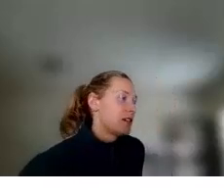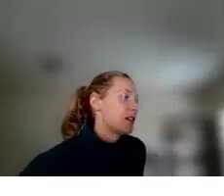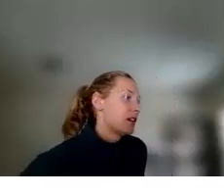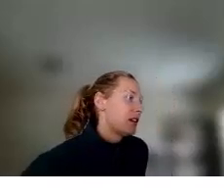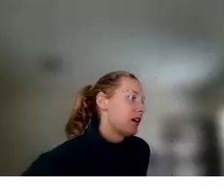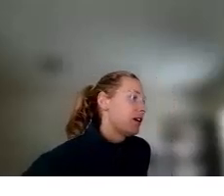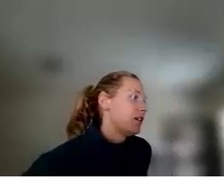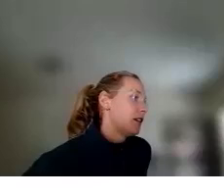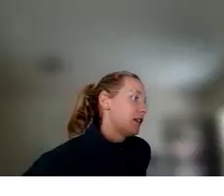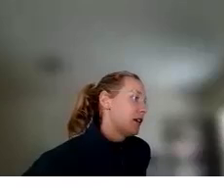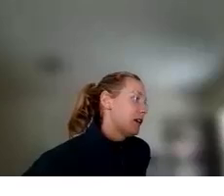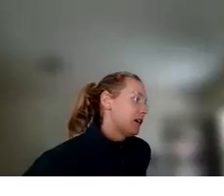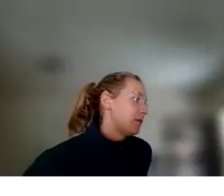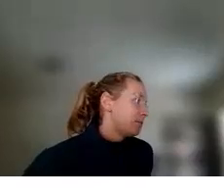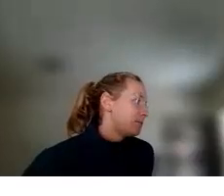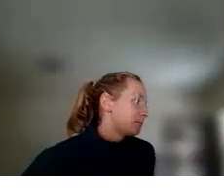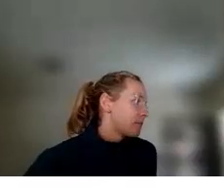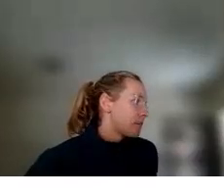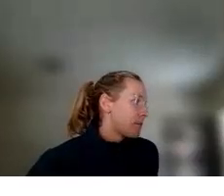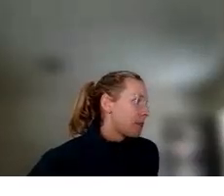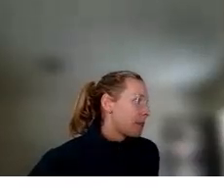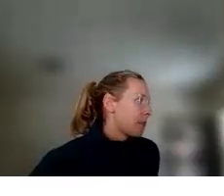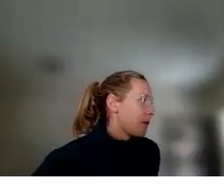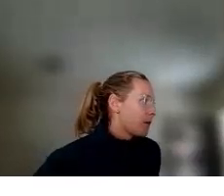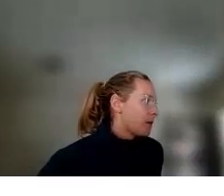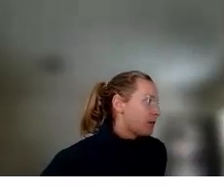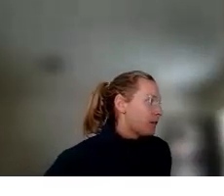of assistance that they need.